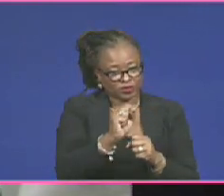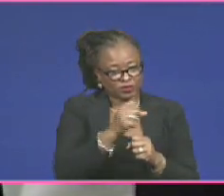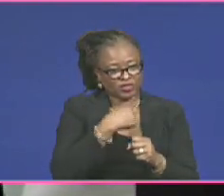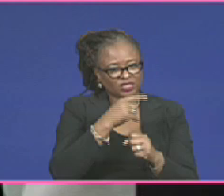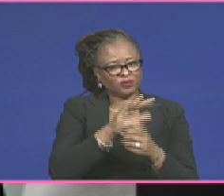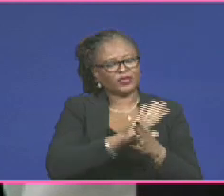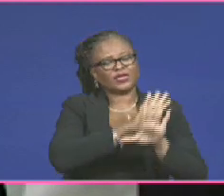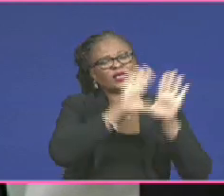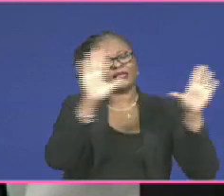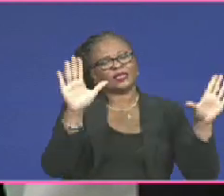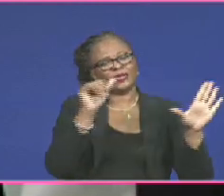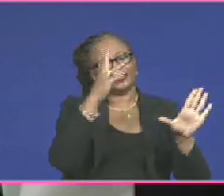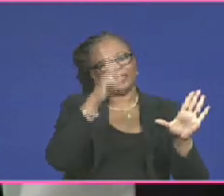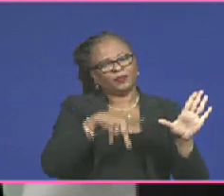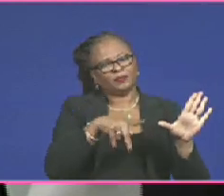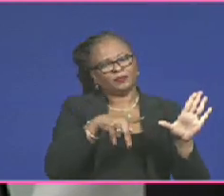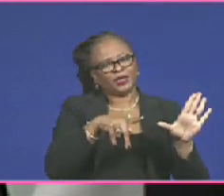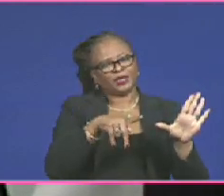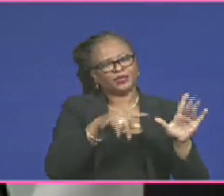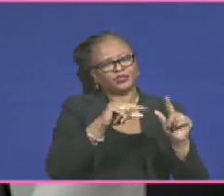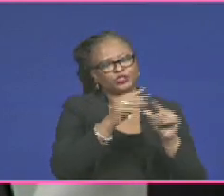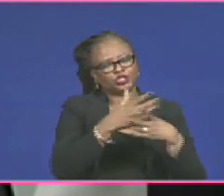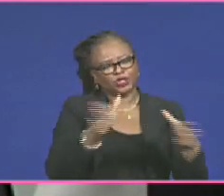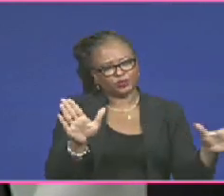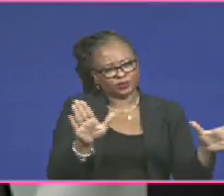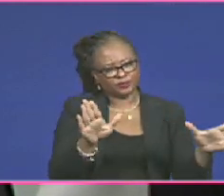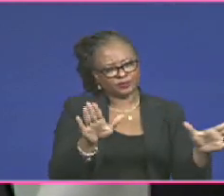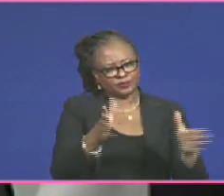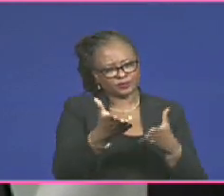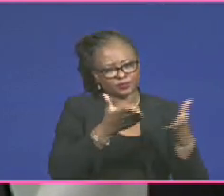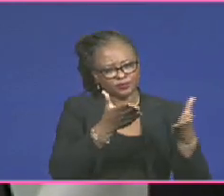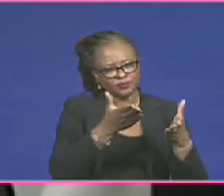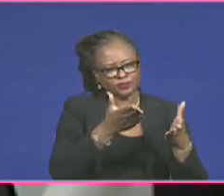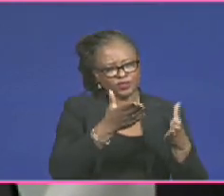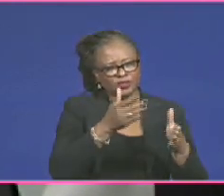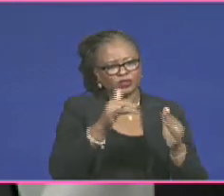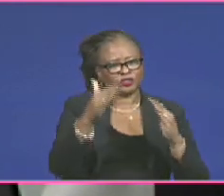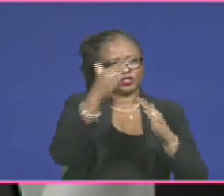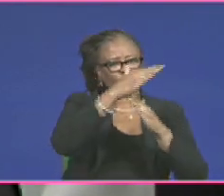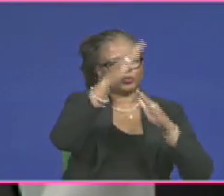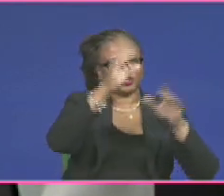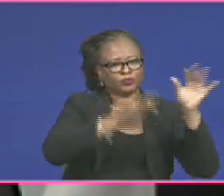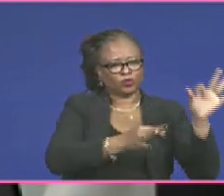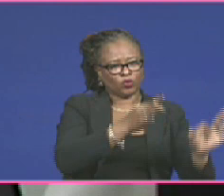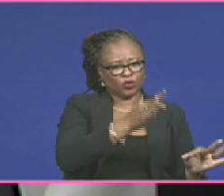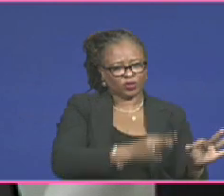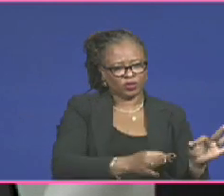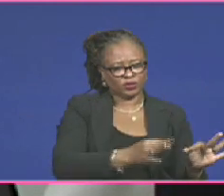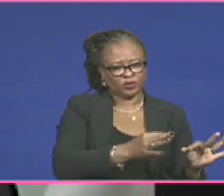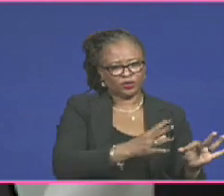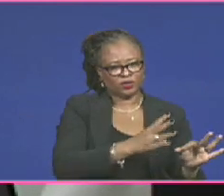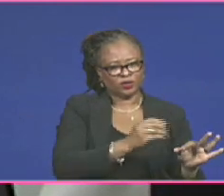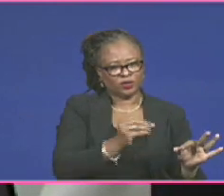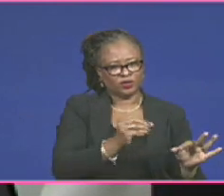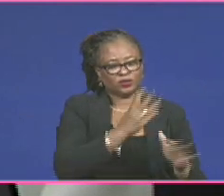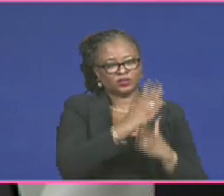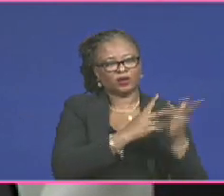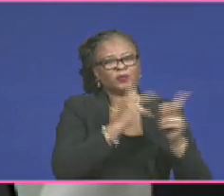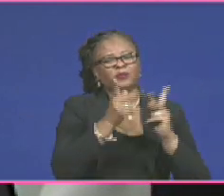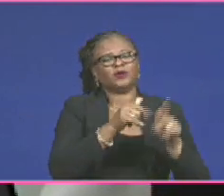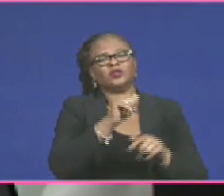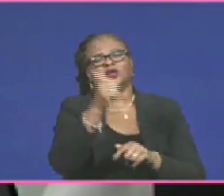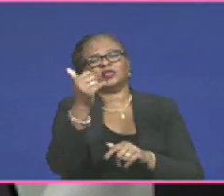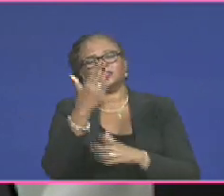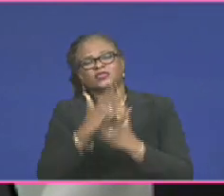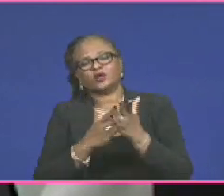cleared up is either by the General Assembly or in the Supreme Court. And some of those people from the other side, they